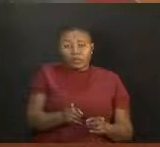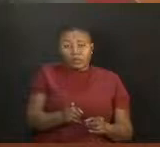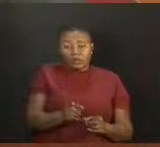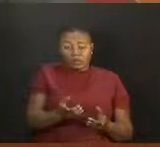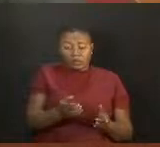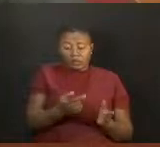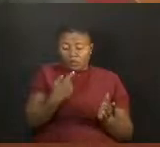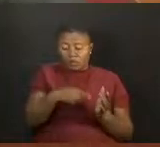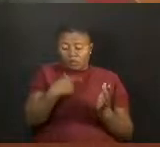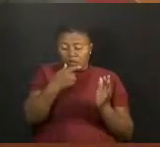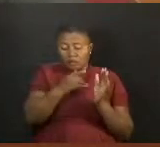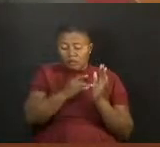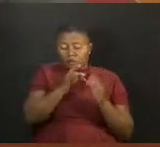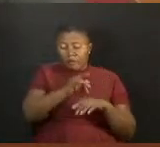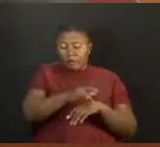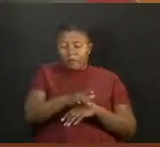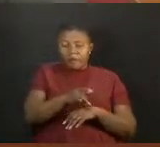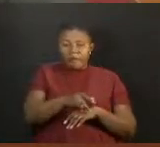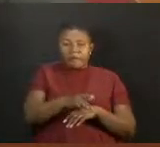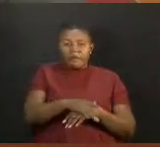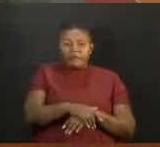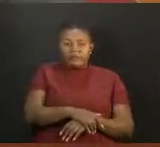indicated earlier,